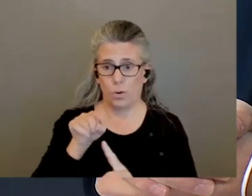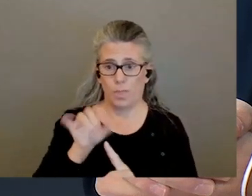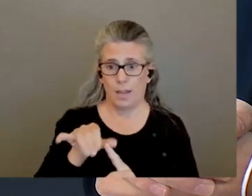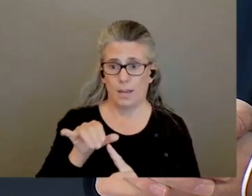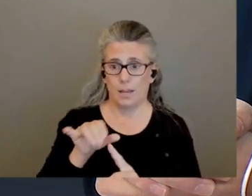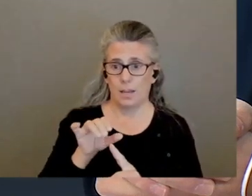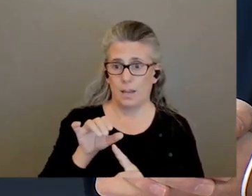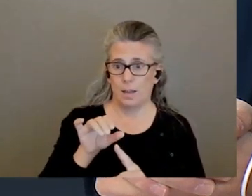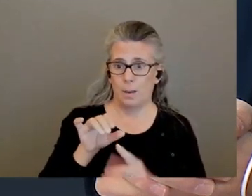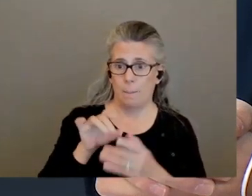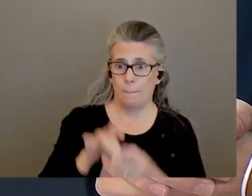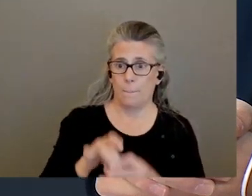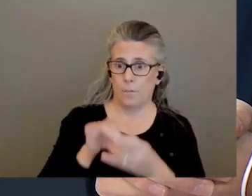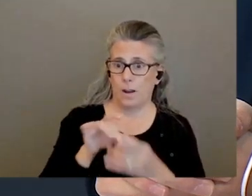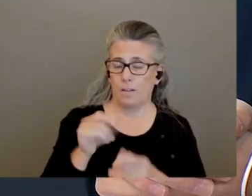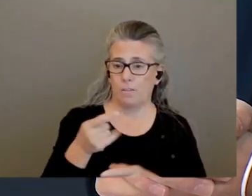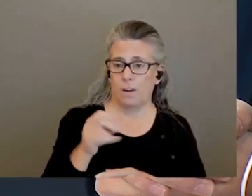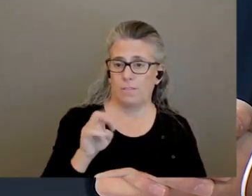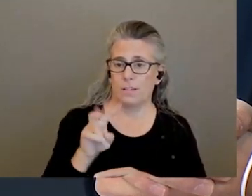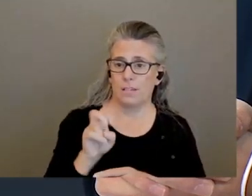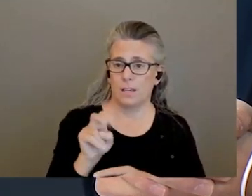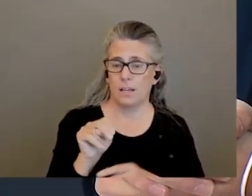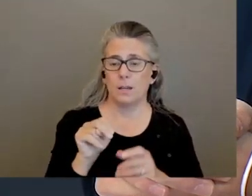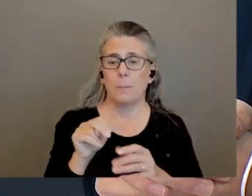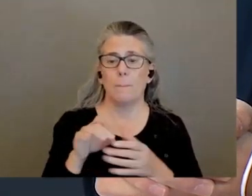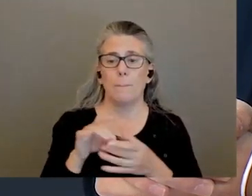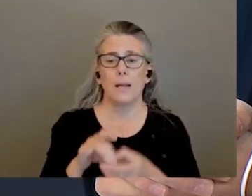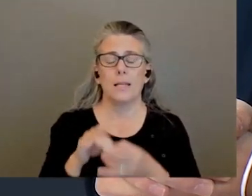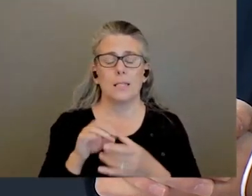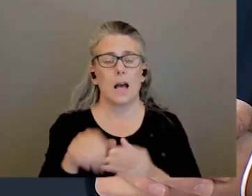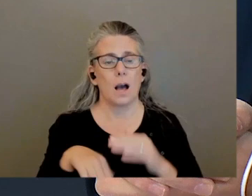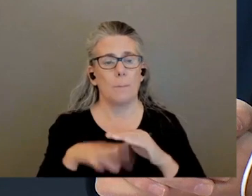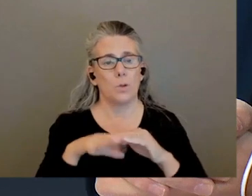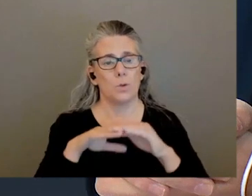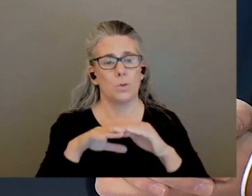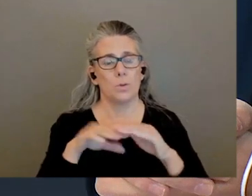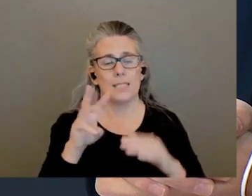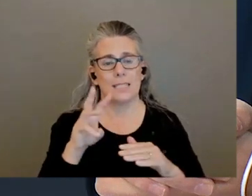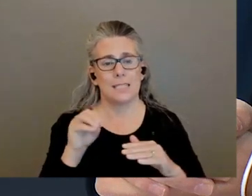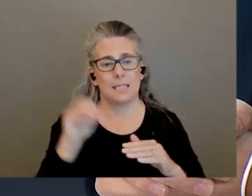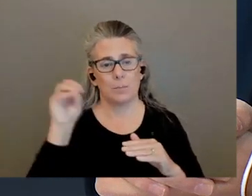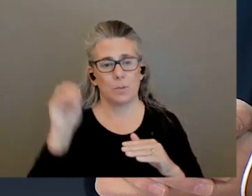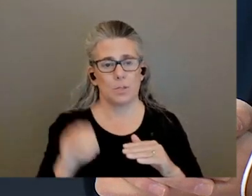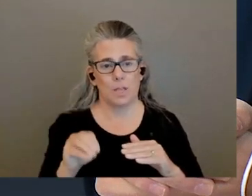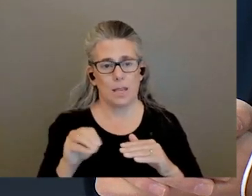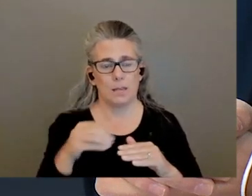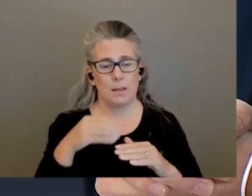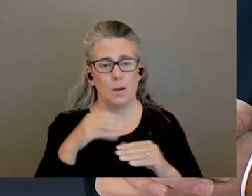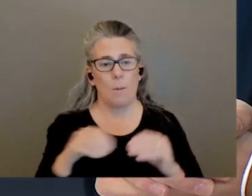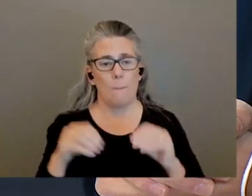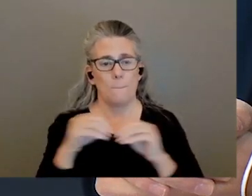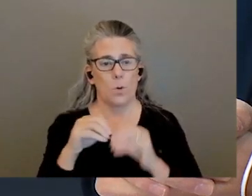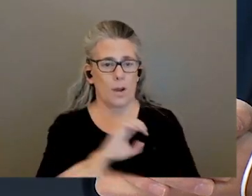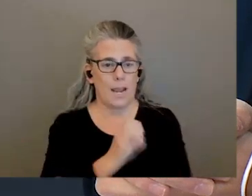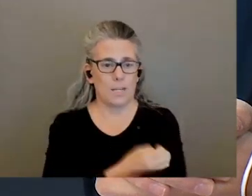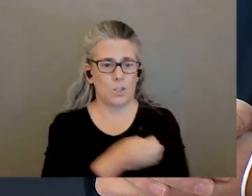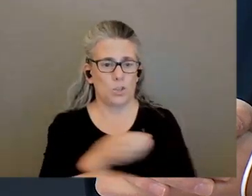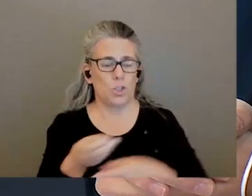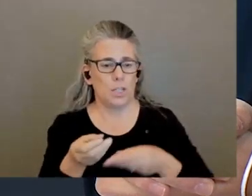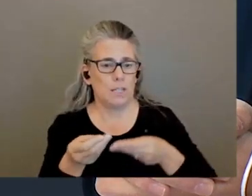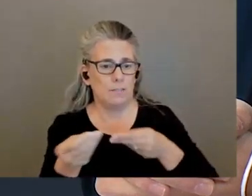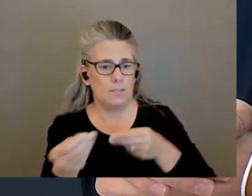to 60% more energy efficient than equivalent x86 based instances. Wow. So